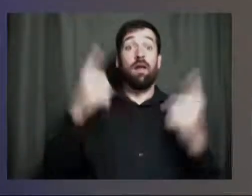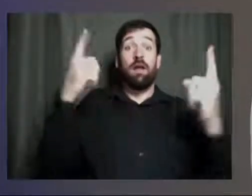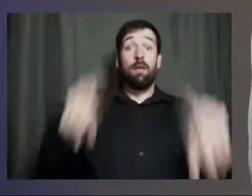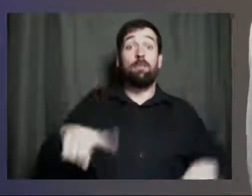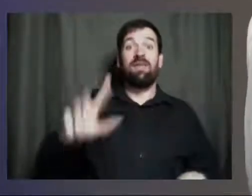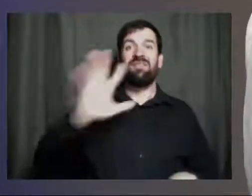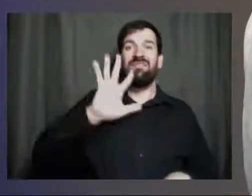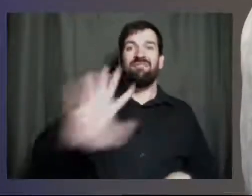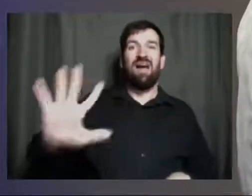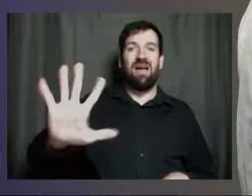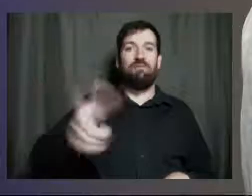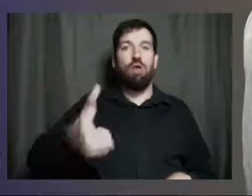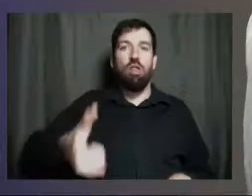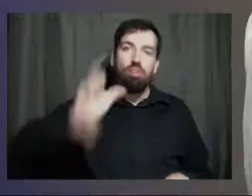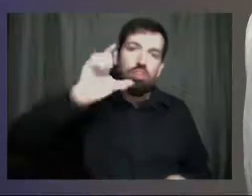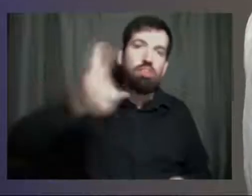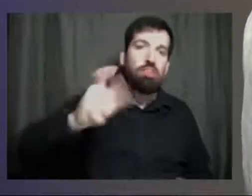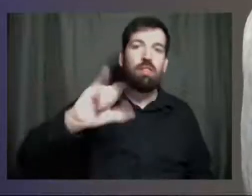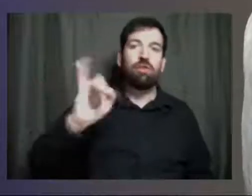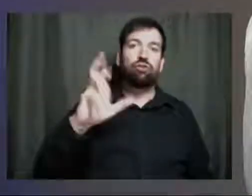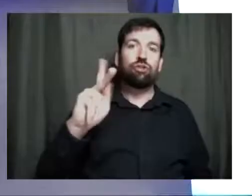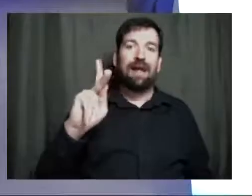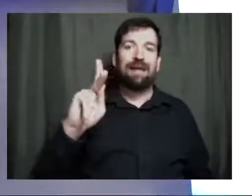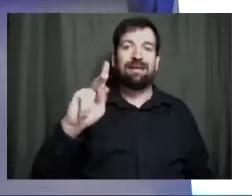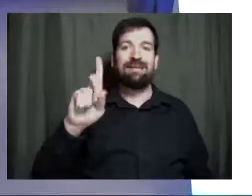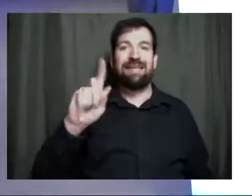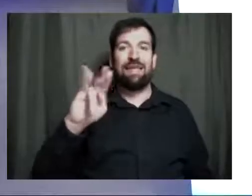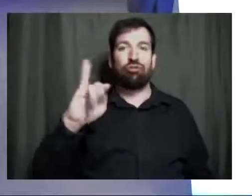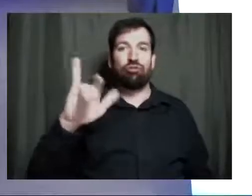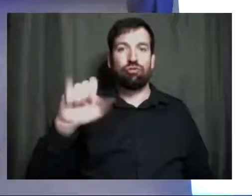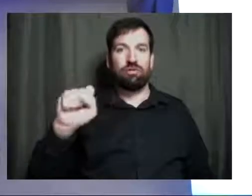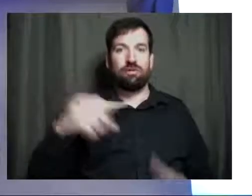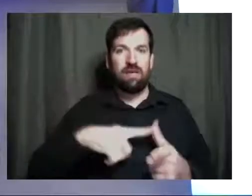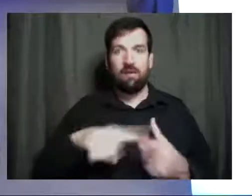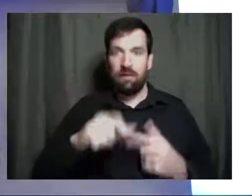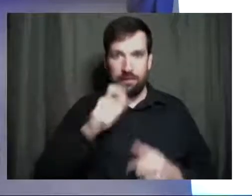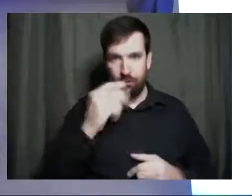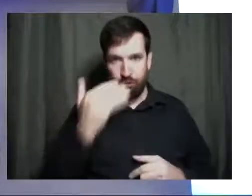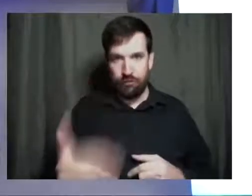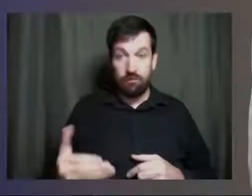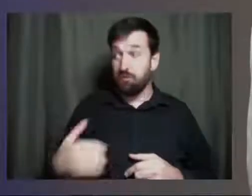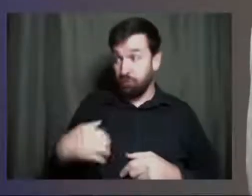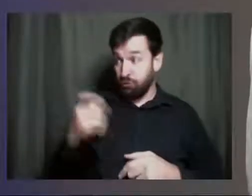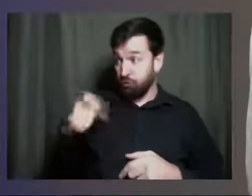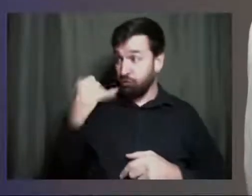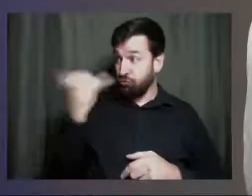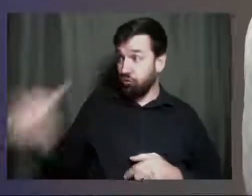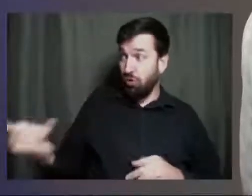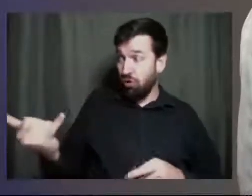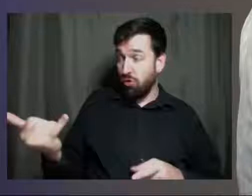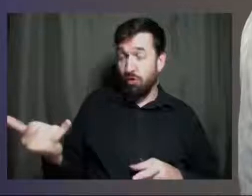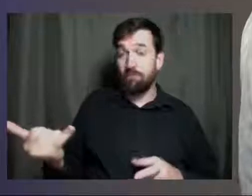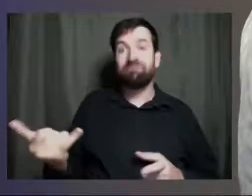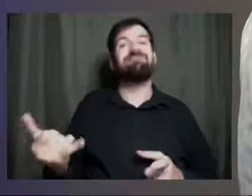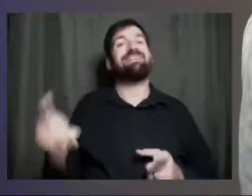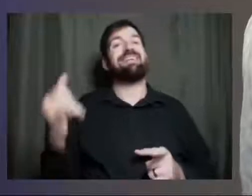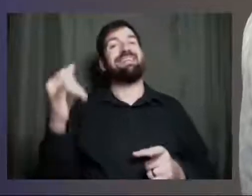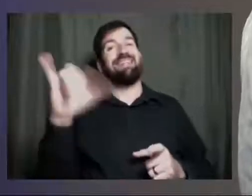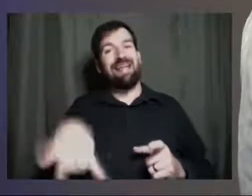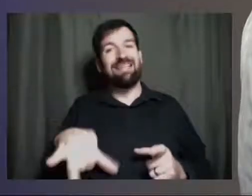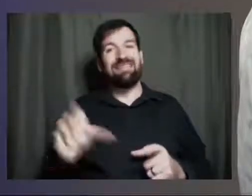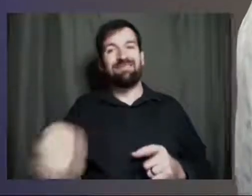Jack Daniels and things aren't too good. And that would warrant a phone call to you. Those cases those kids are going to